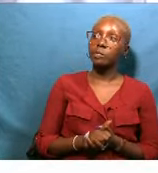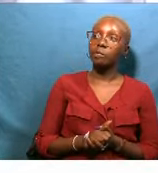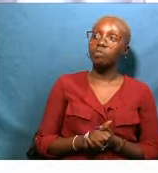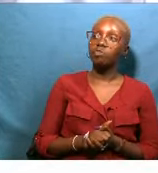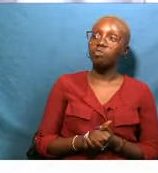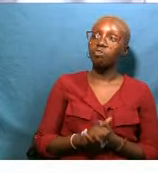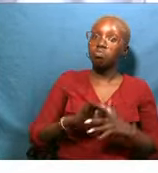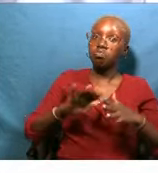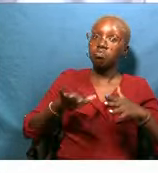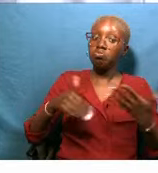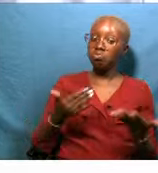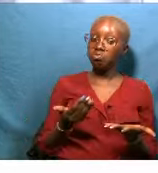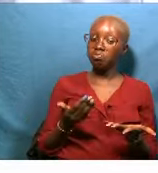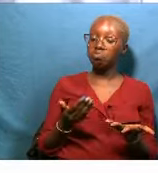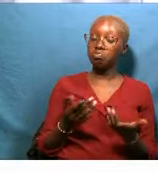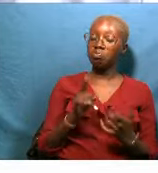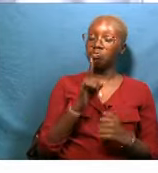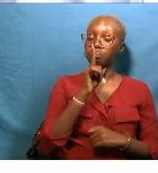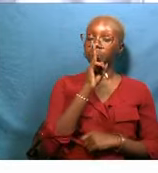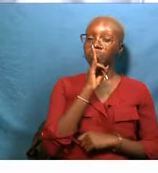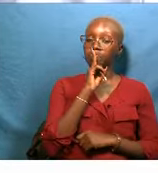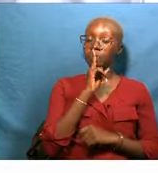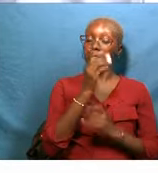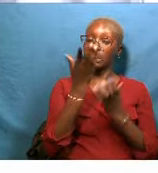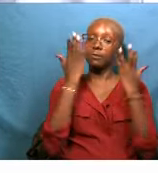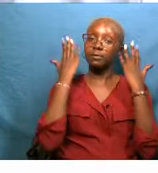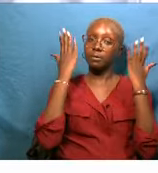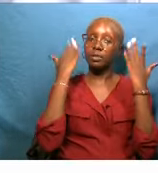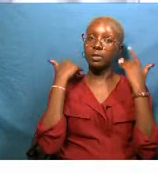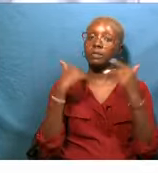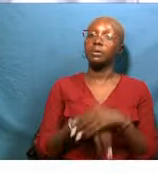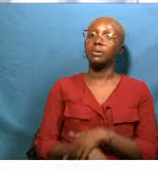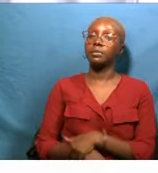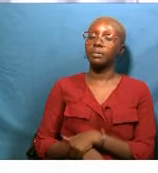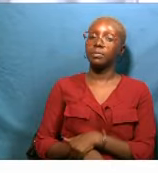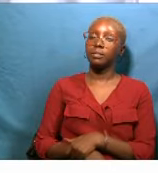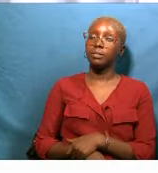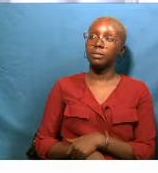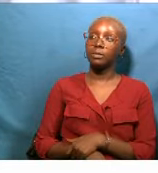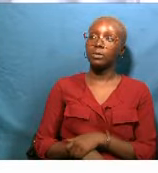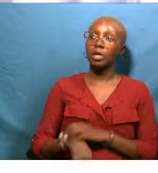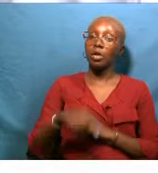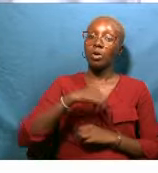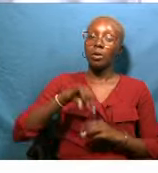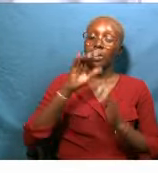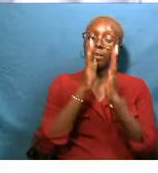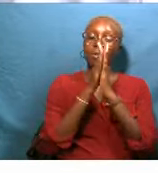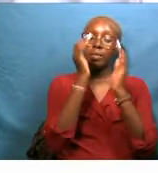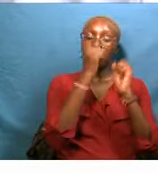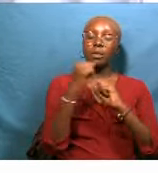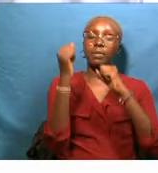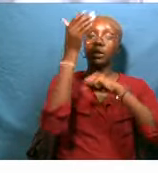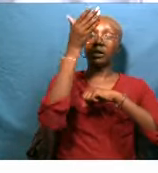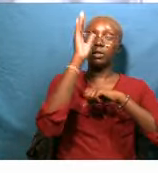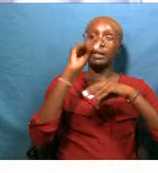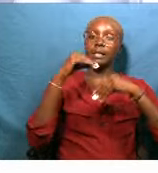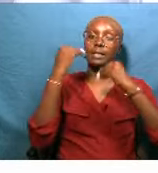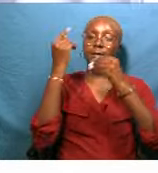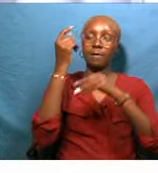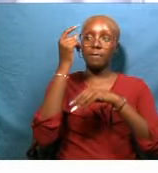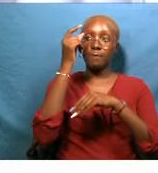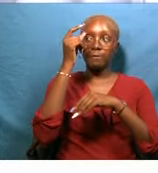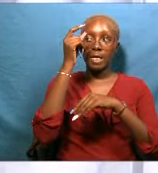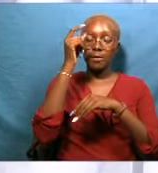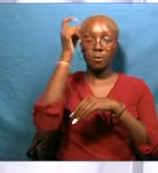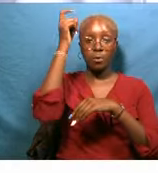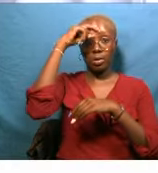Or else, hold your peace forever. We pray that the Almighty God will give him grace and